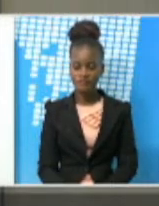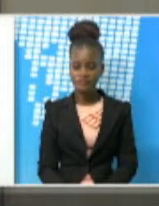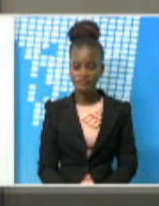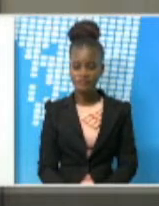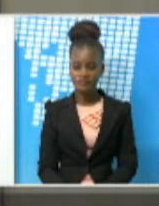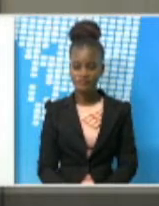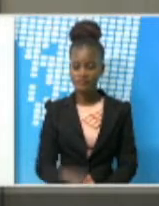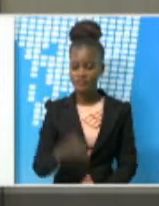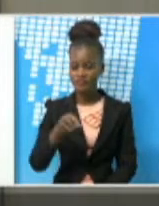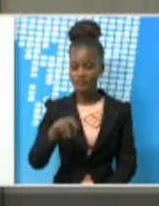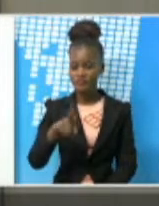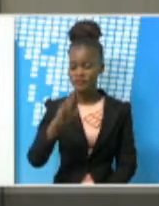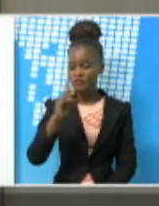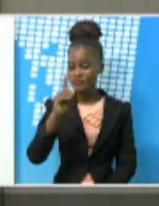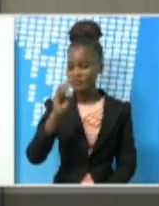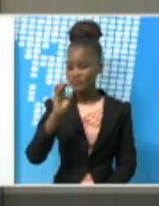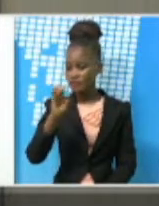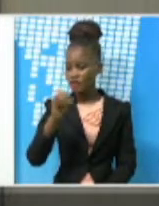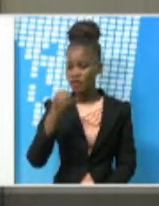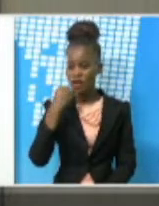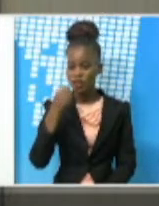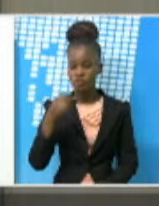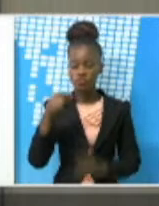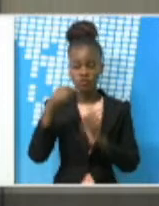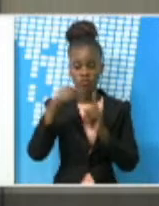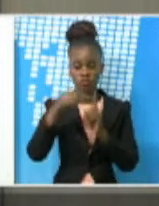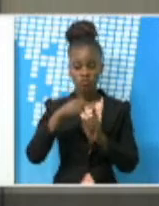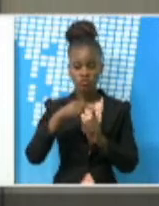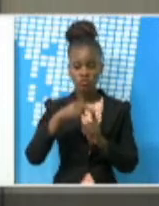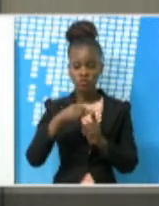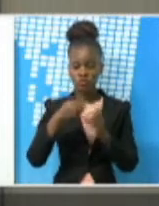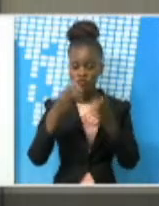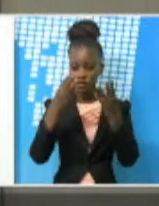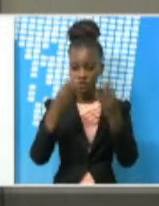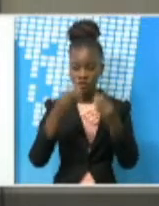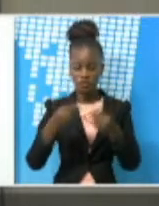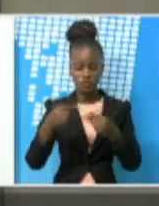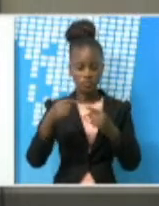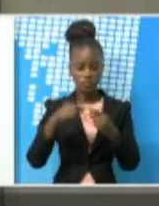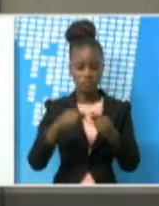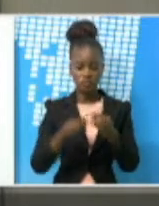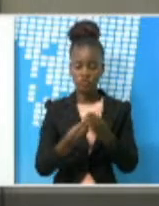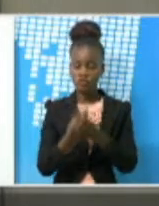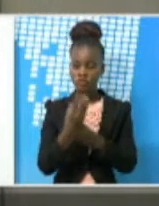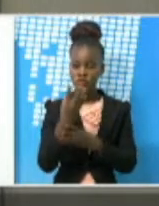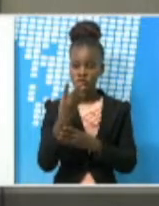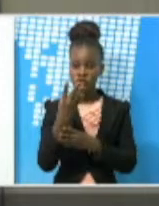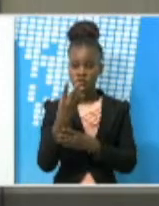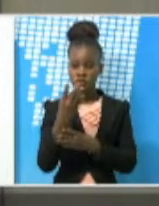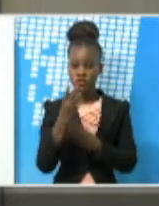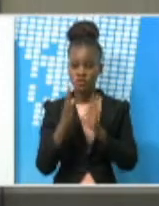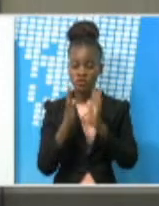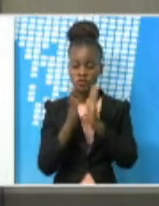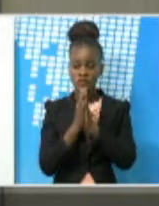UDC is committed to the drive of industrial growth, and